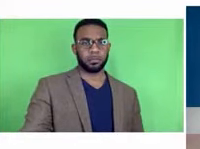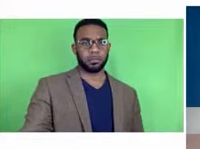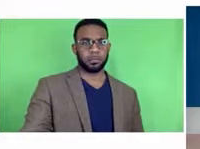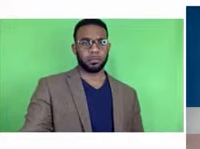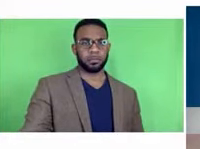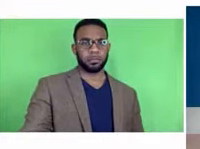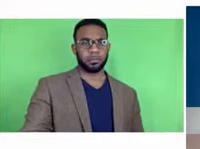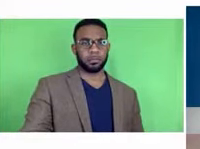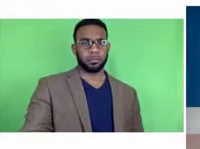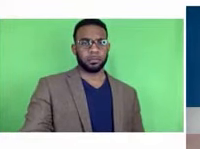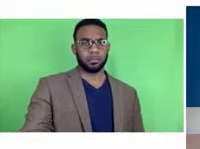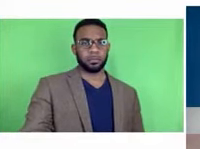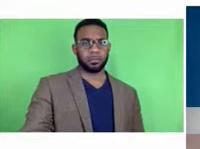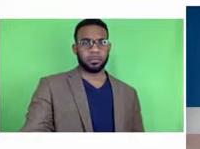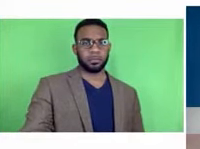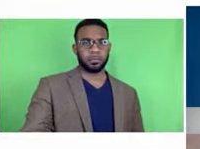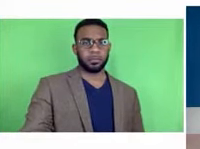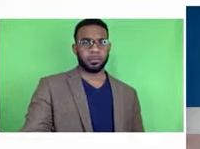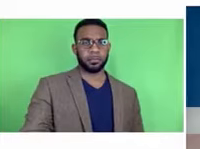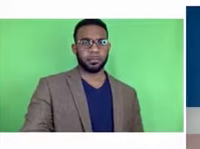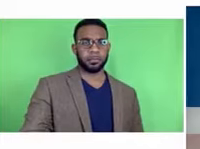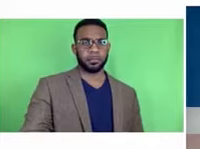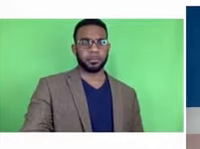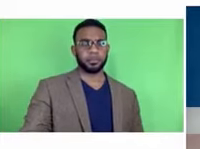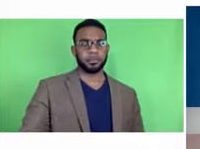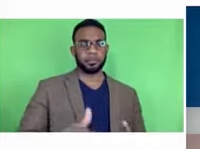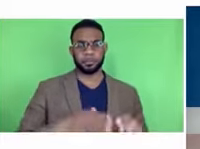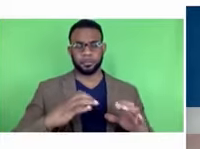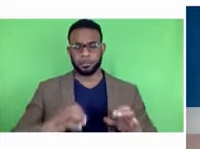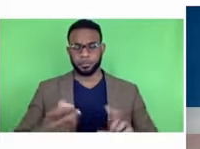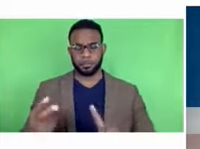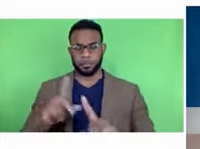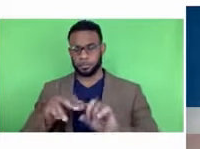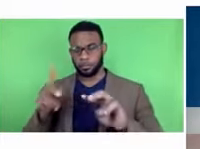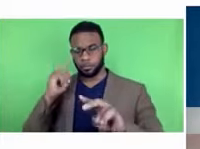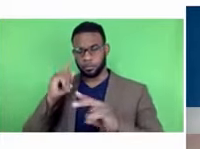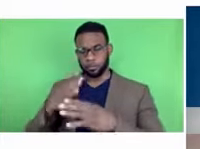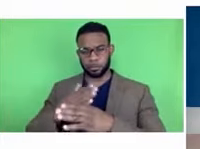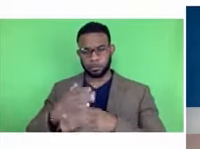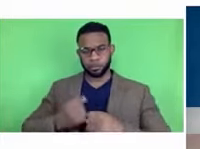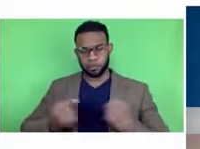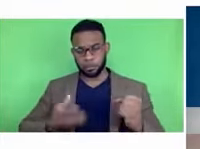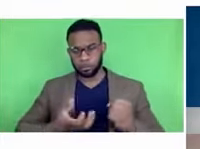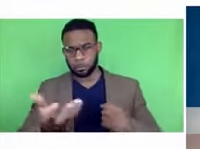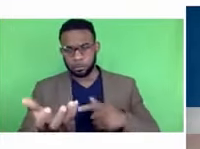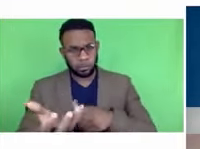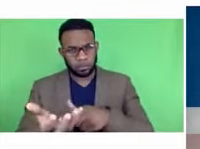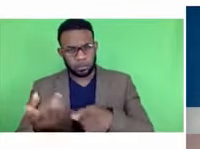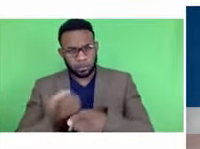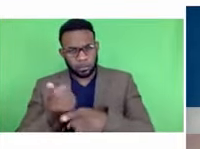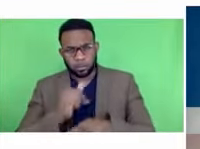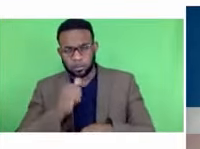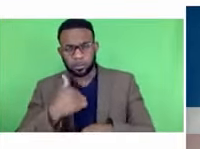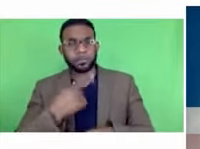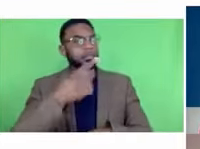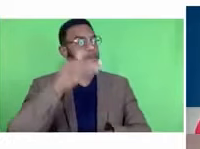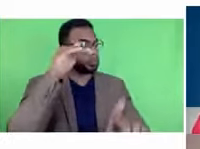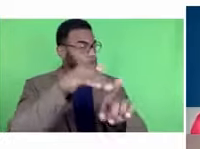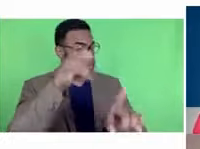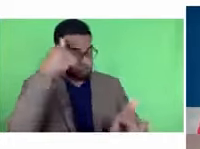you know, when you look at it in terms of disclosure and what's appropriate to disclose, I tell them, remember, you know,